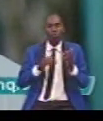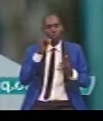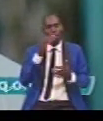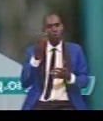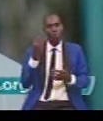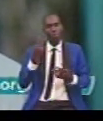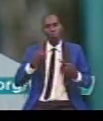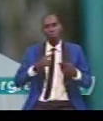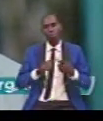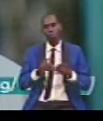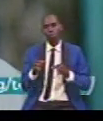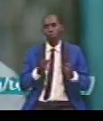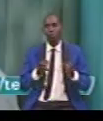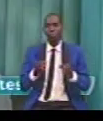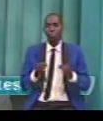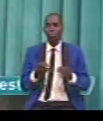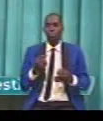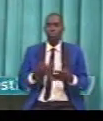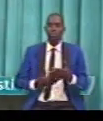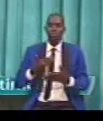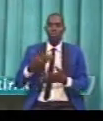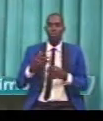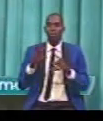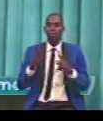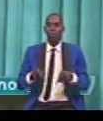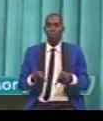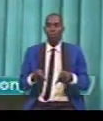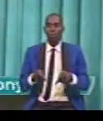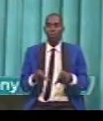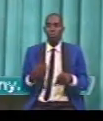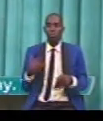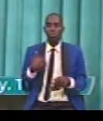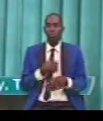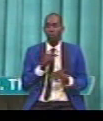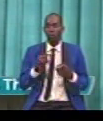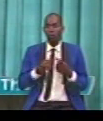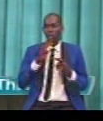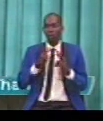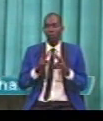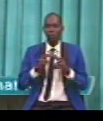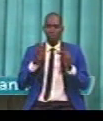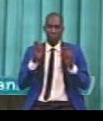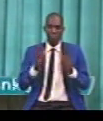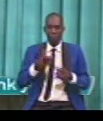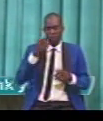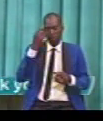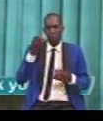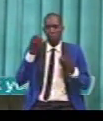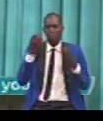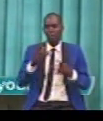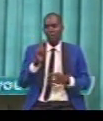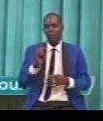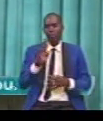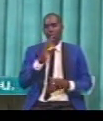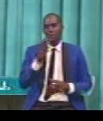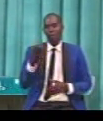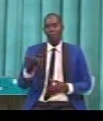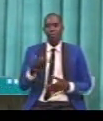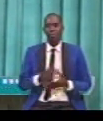you. The next testifier, we have to be a little bit faster because we have several testifiers.